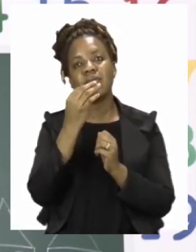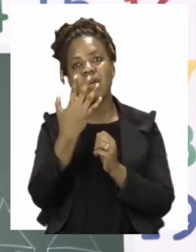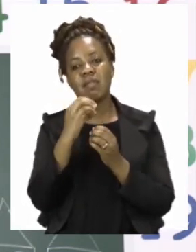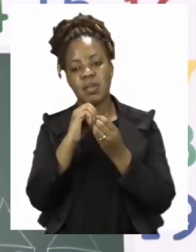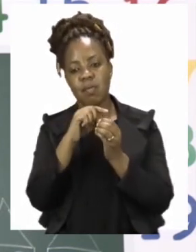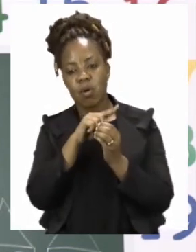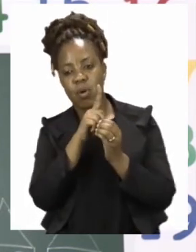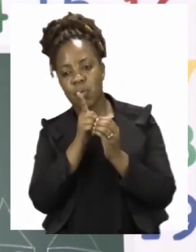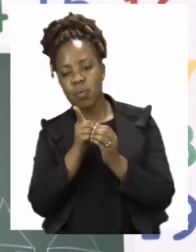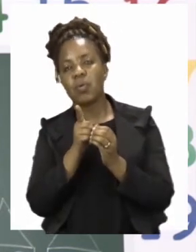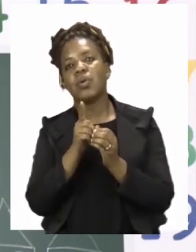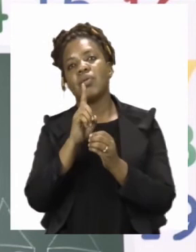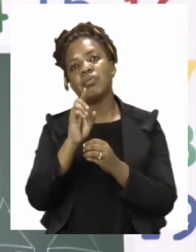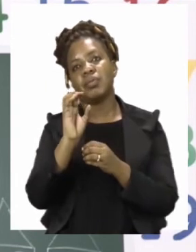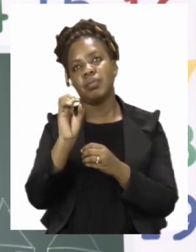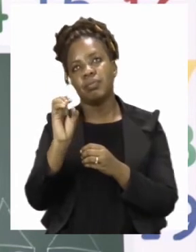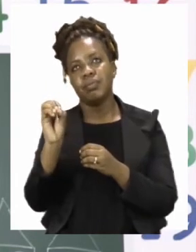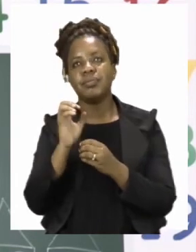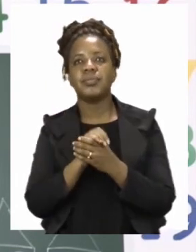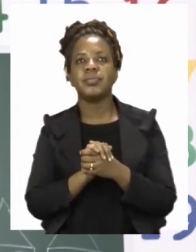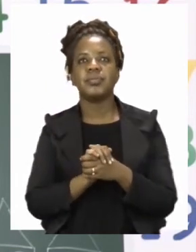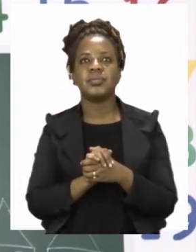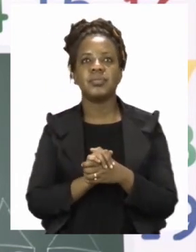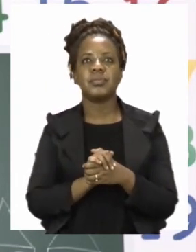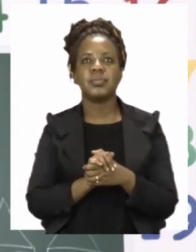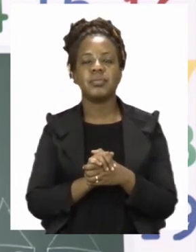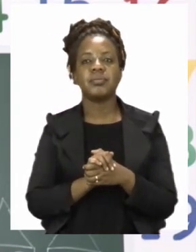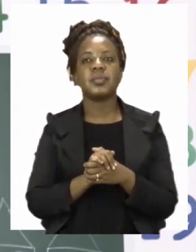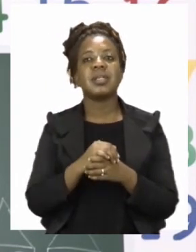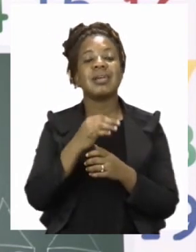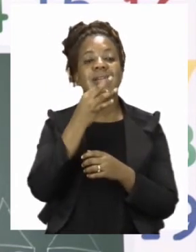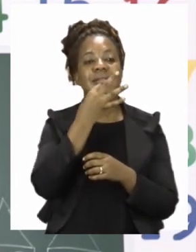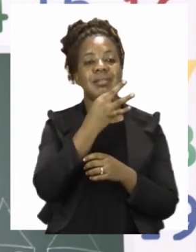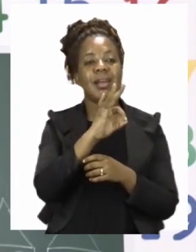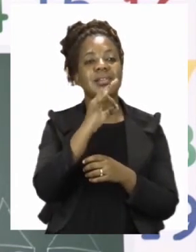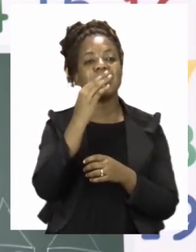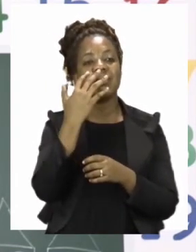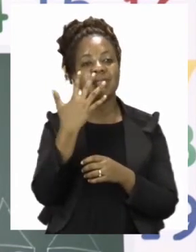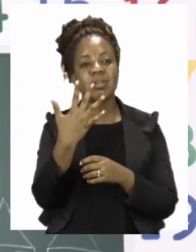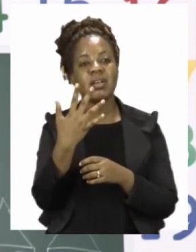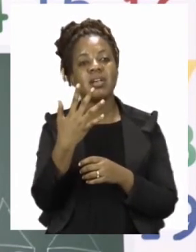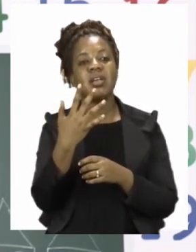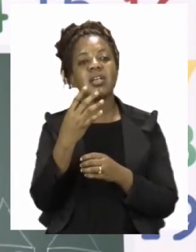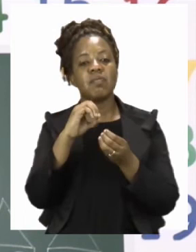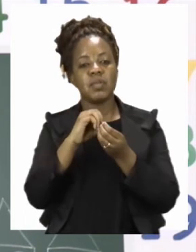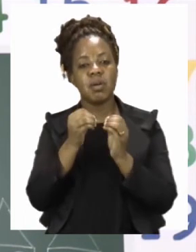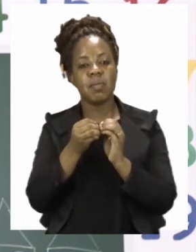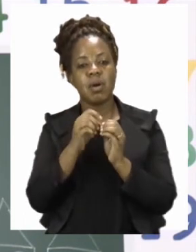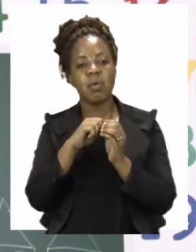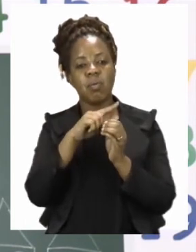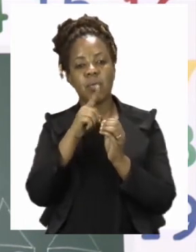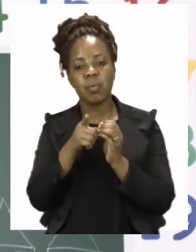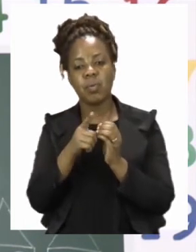30, all the way going down to 90. And remember, we choose the two houses where the number